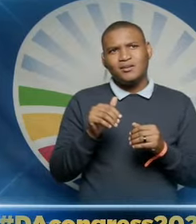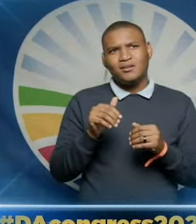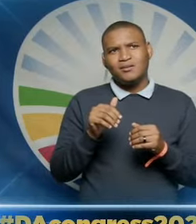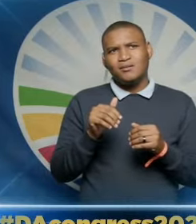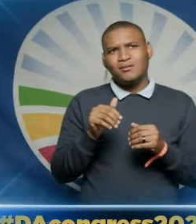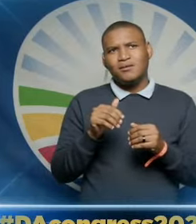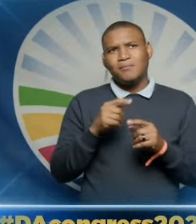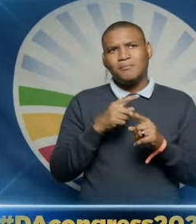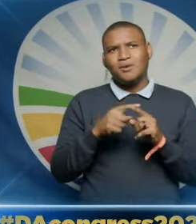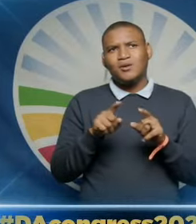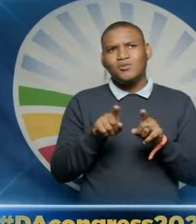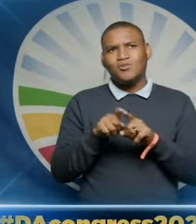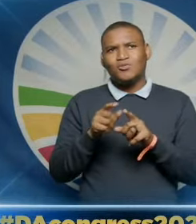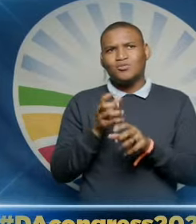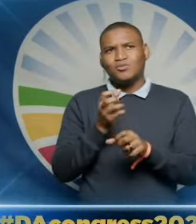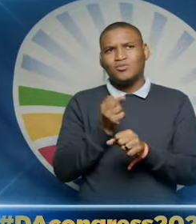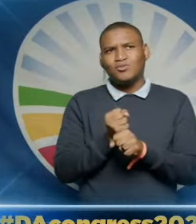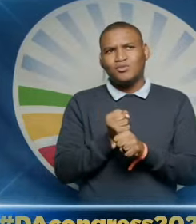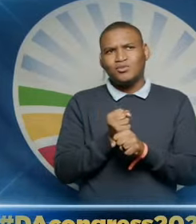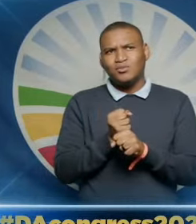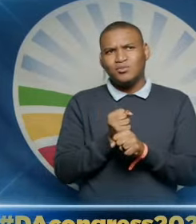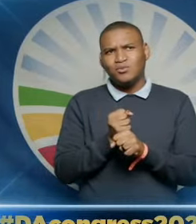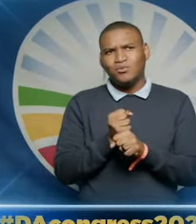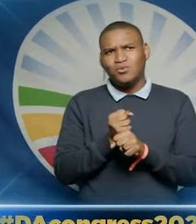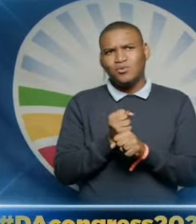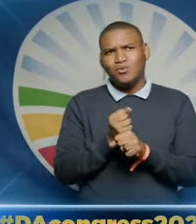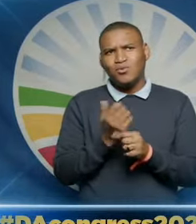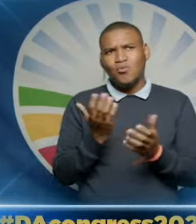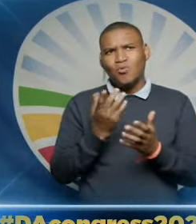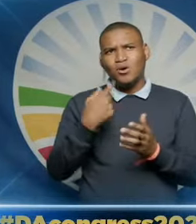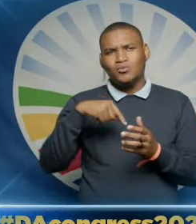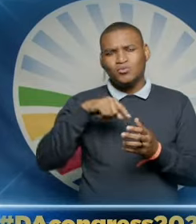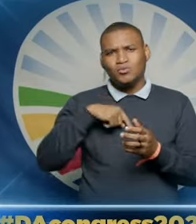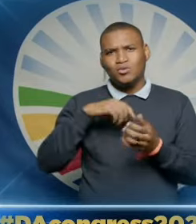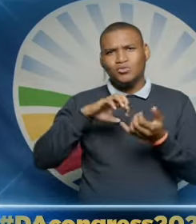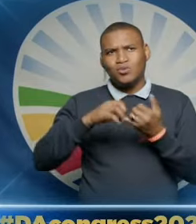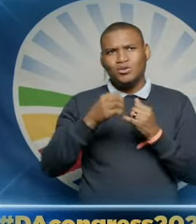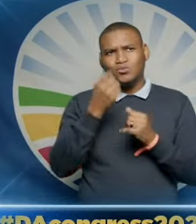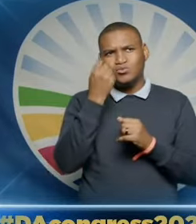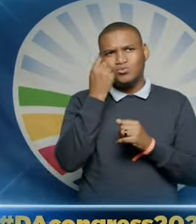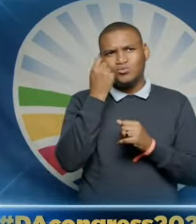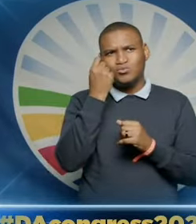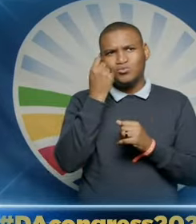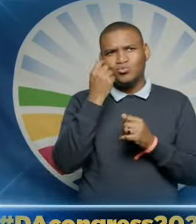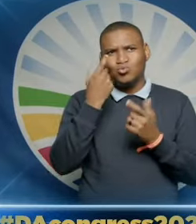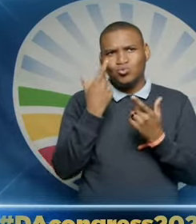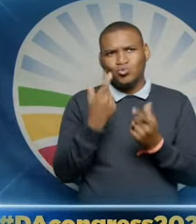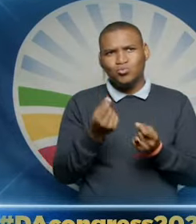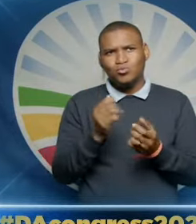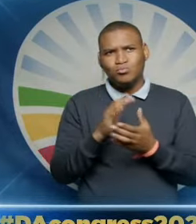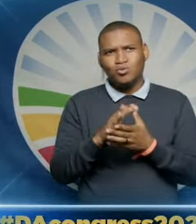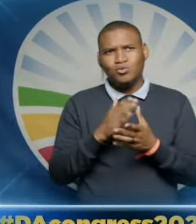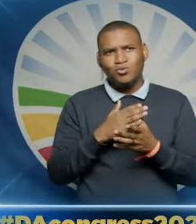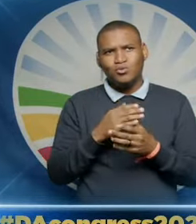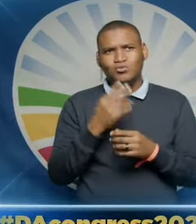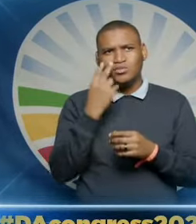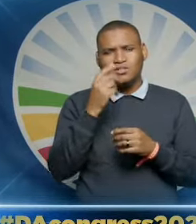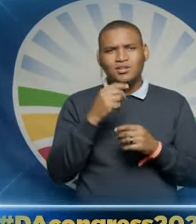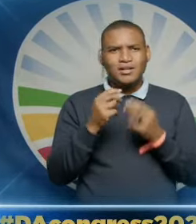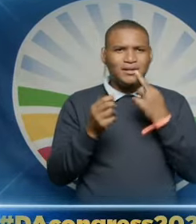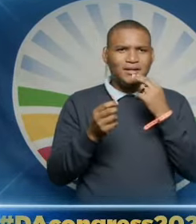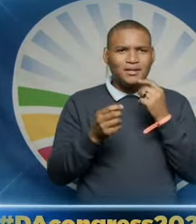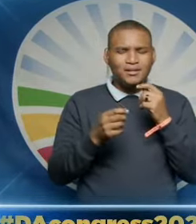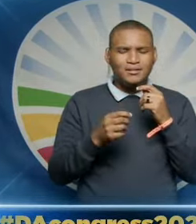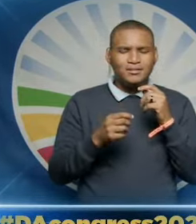style, but he also got the delegates to understand what we were doing. It was actually very interesting to see the red cards or the